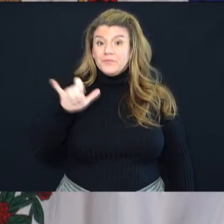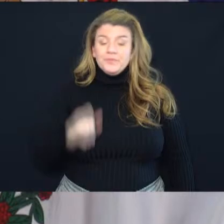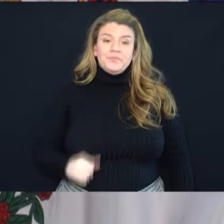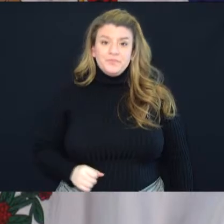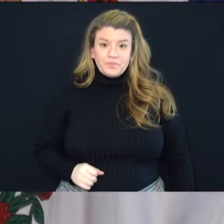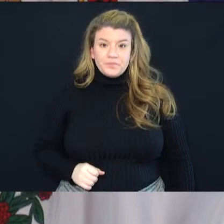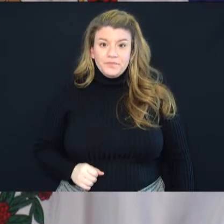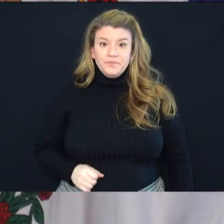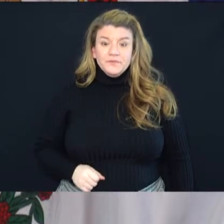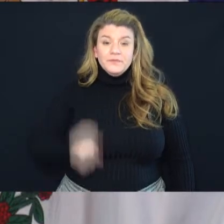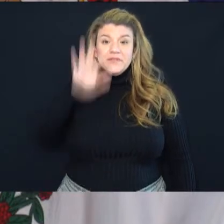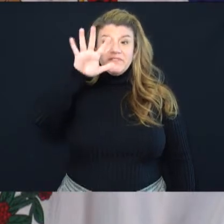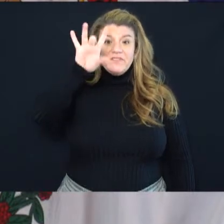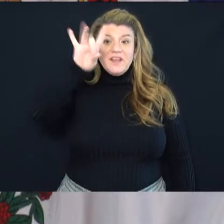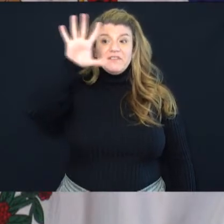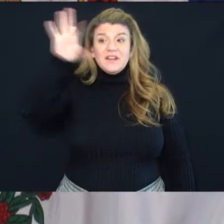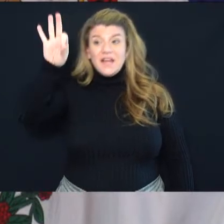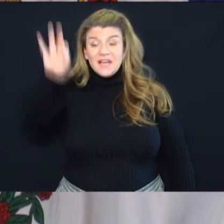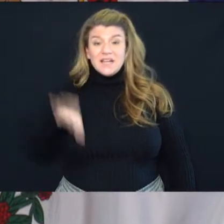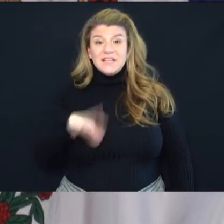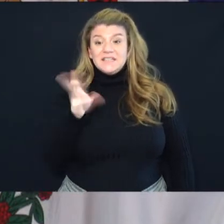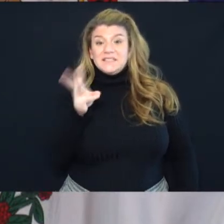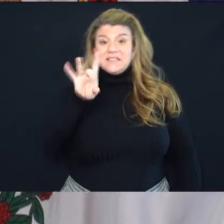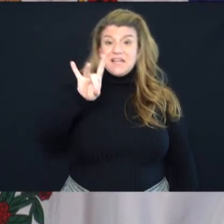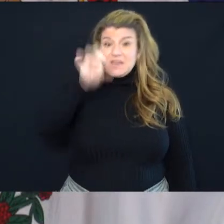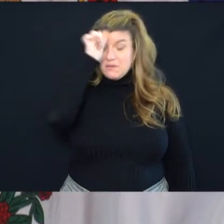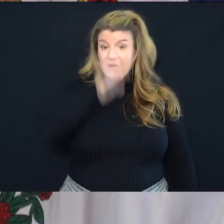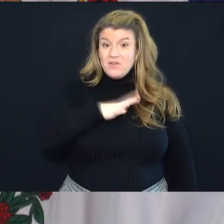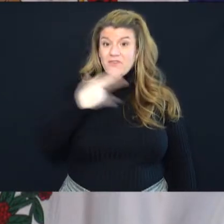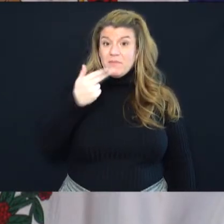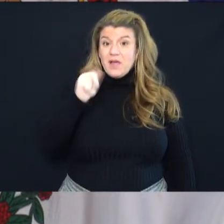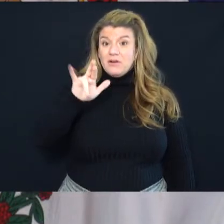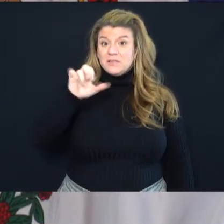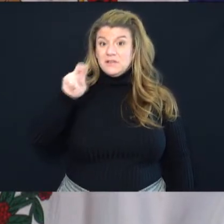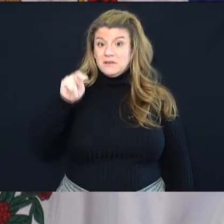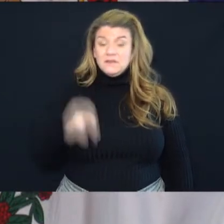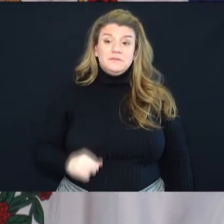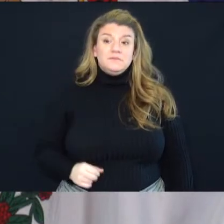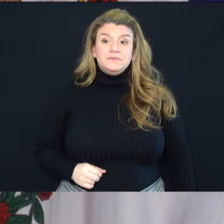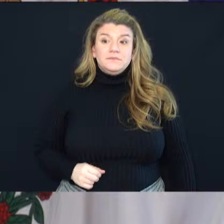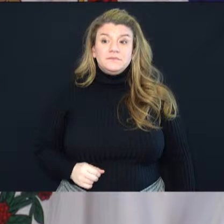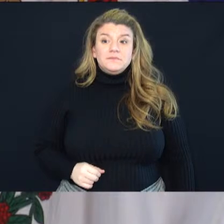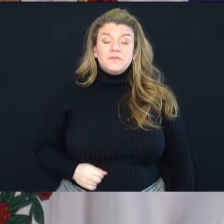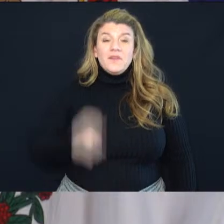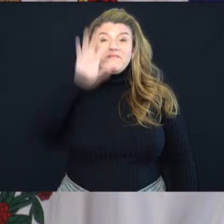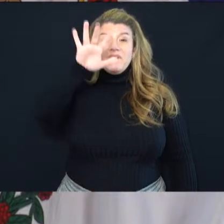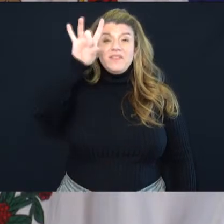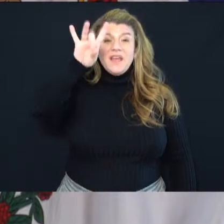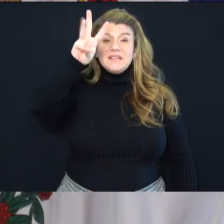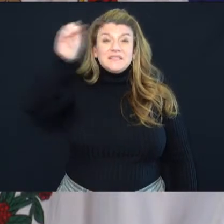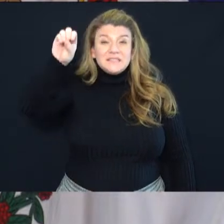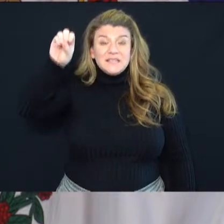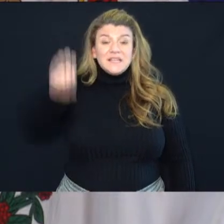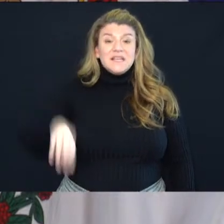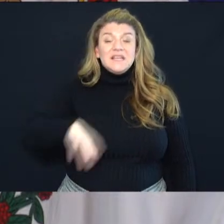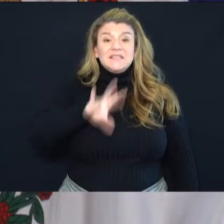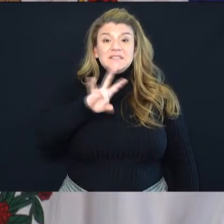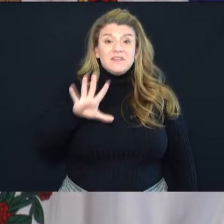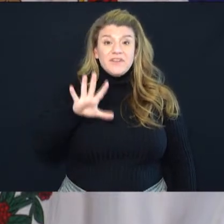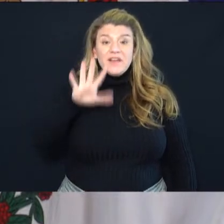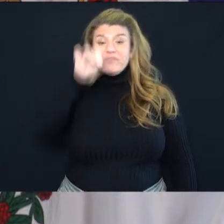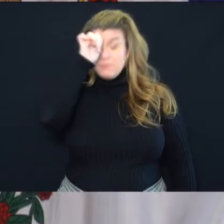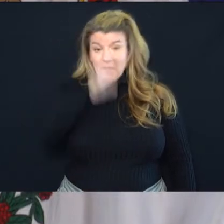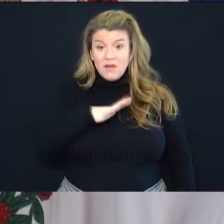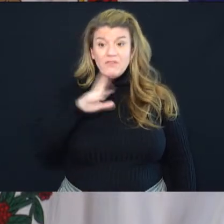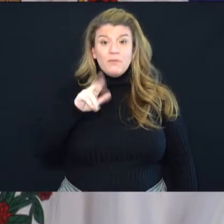The 5,859th death, a 68-year-old male from Harrison County. The 5,860th death, a 75-year-old